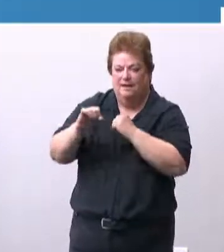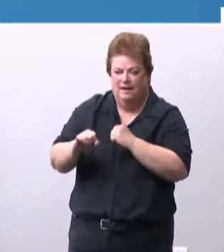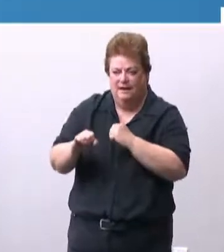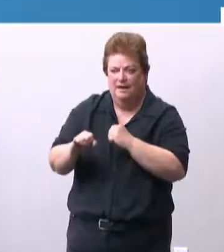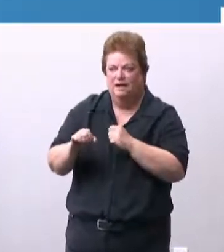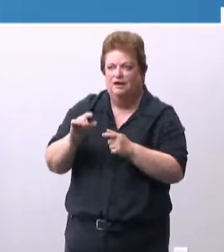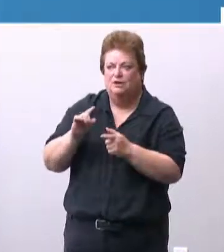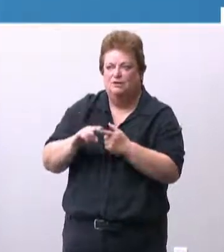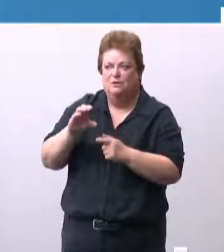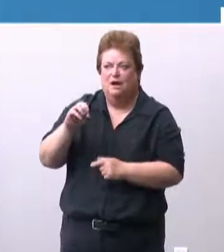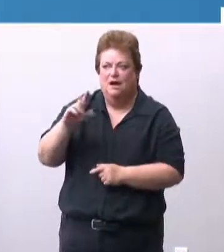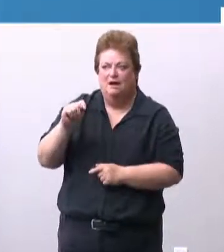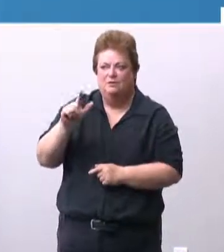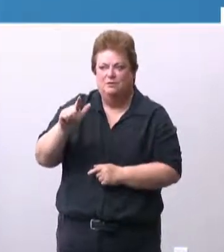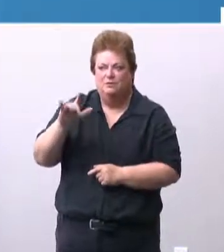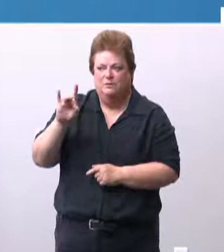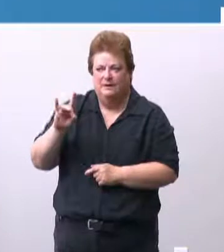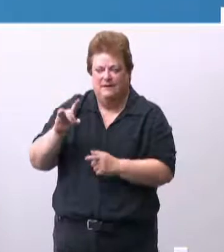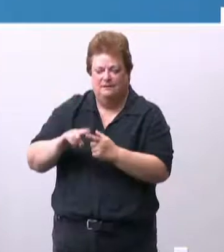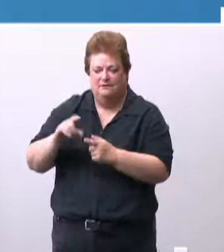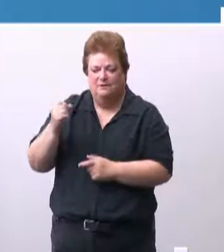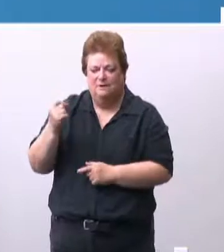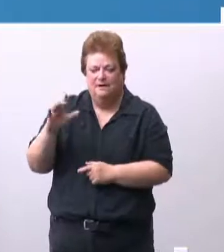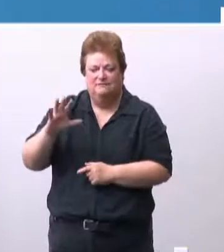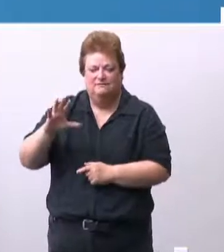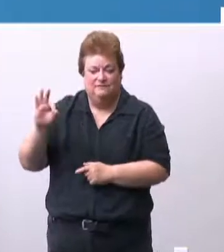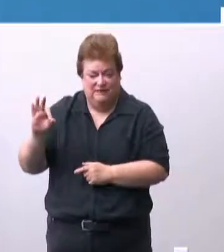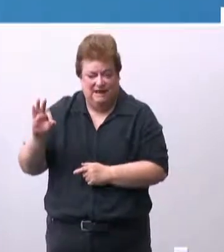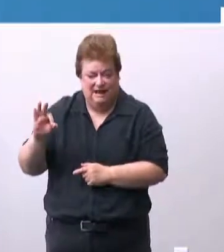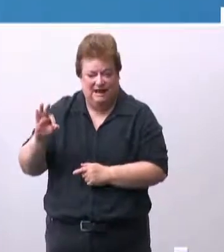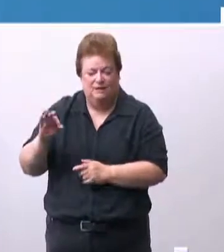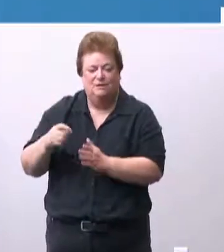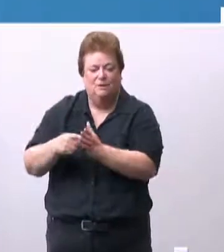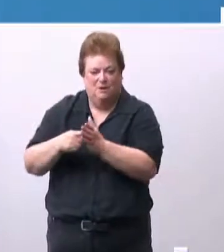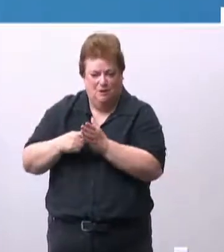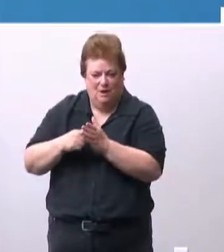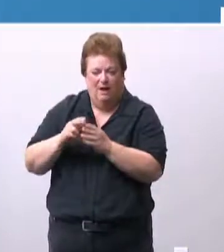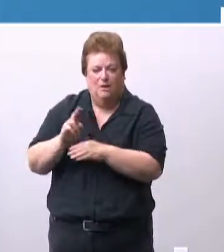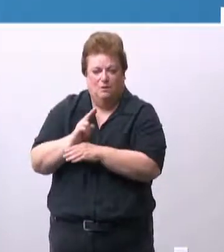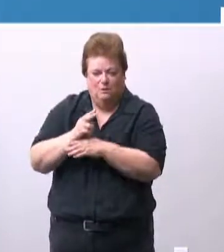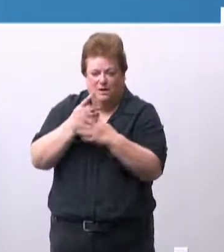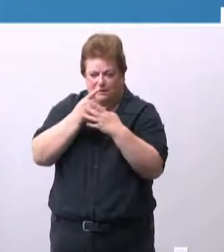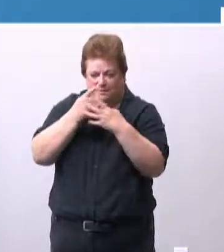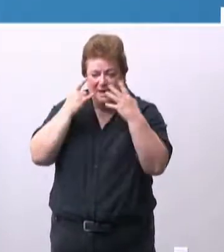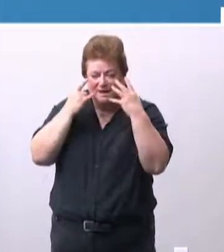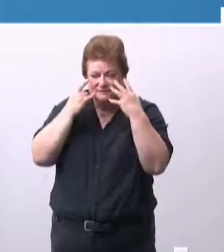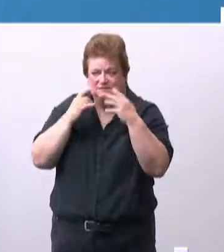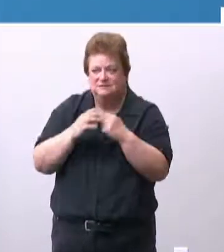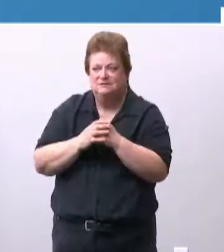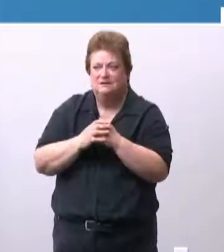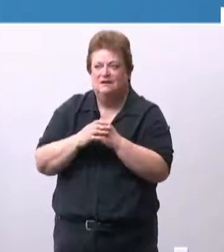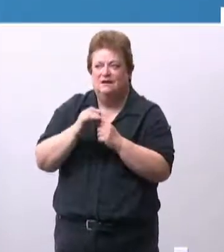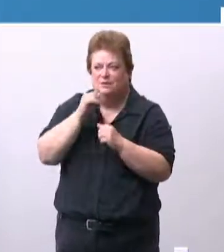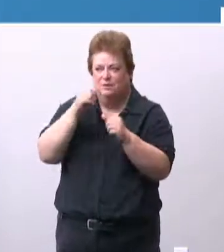through October 28th at 11:59 p.m. and it will be posted at